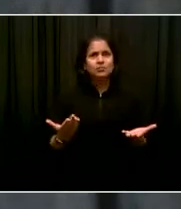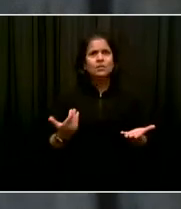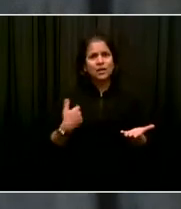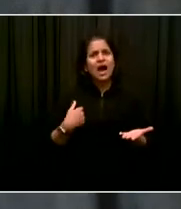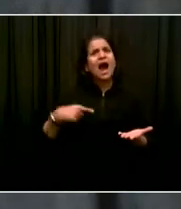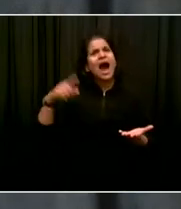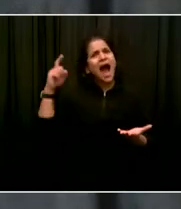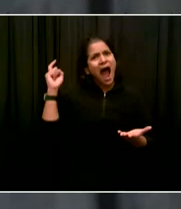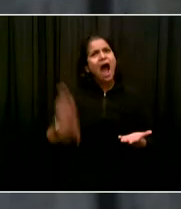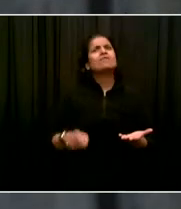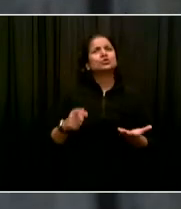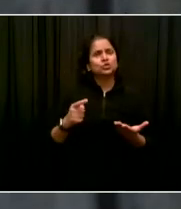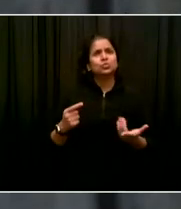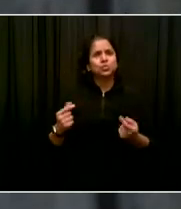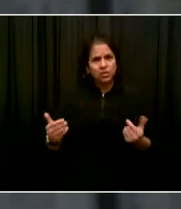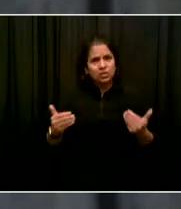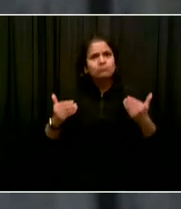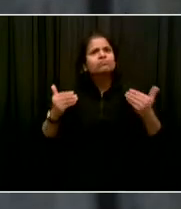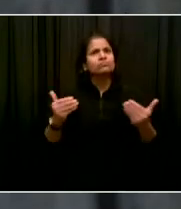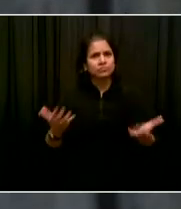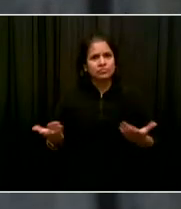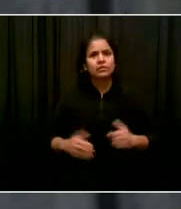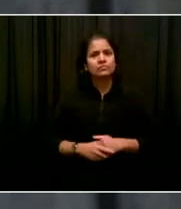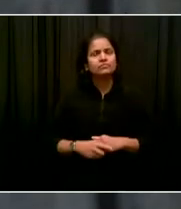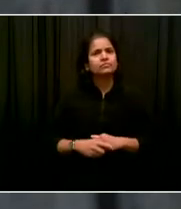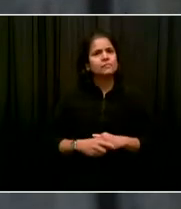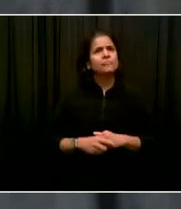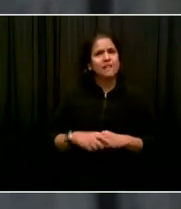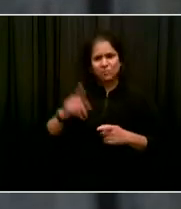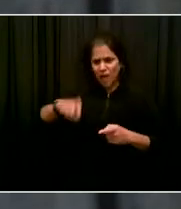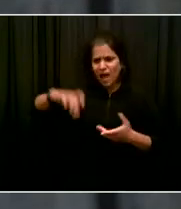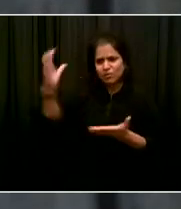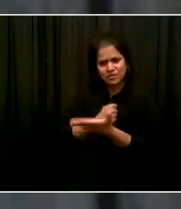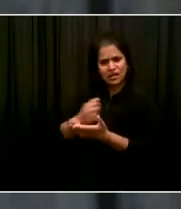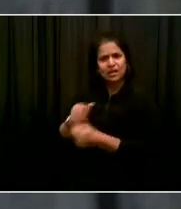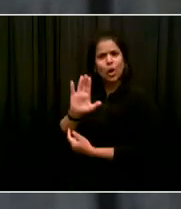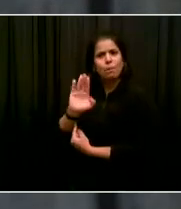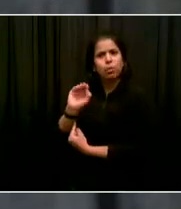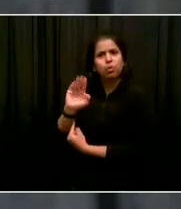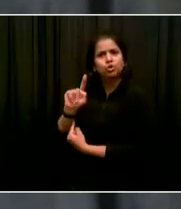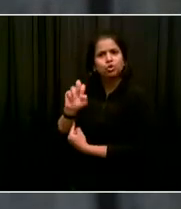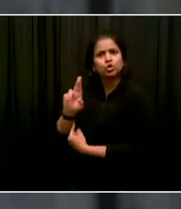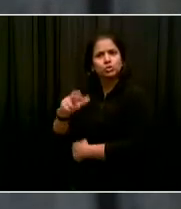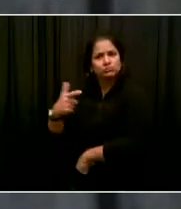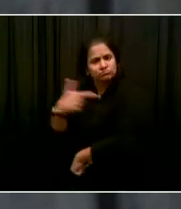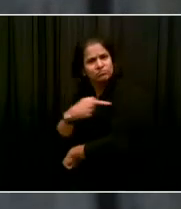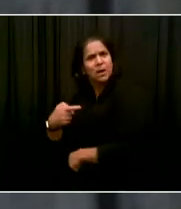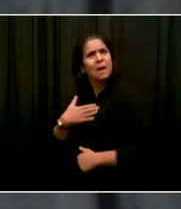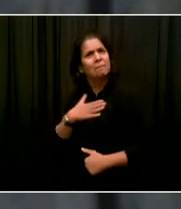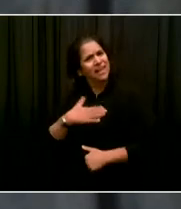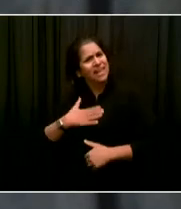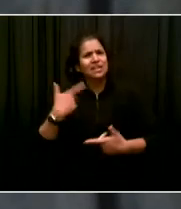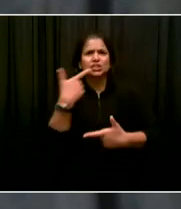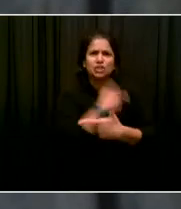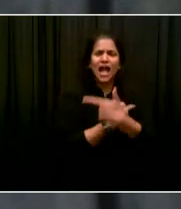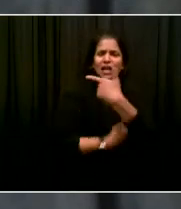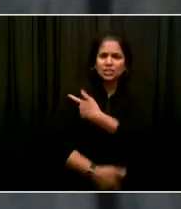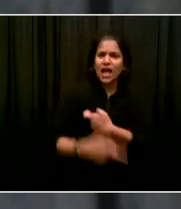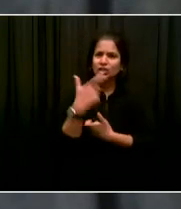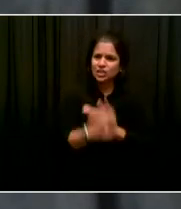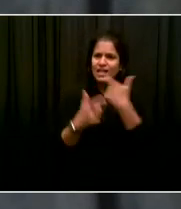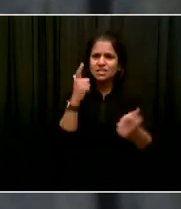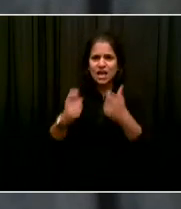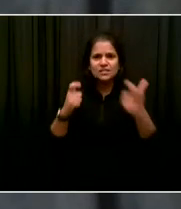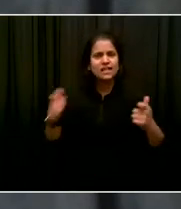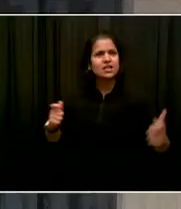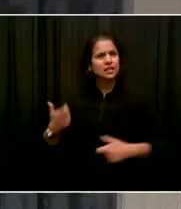said, let's get in a good fit. Let's get that boosters. Let's get those shots. And let's go.